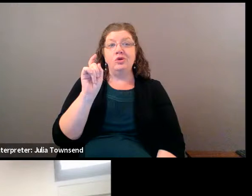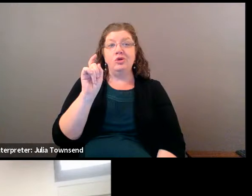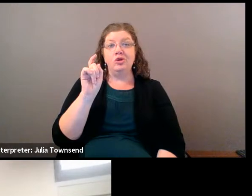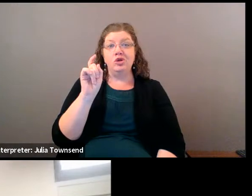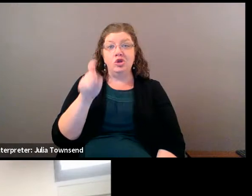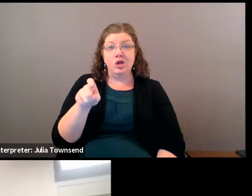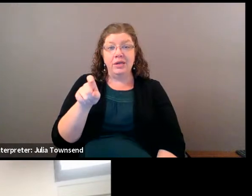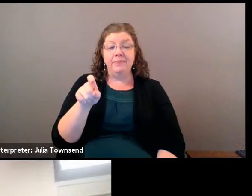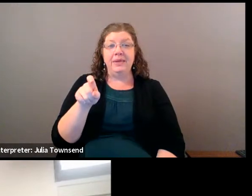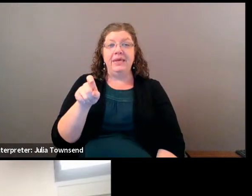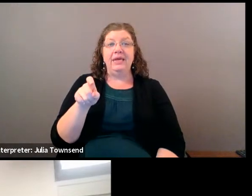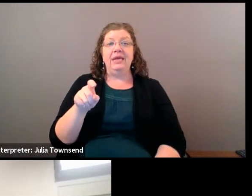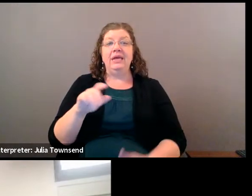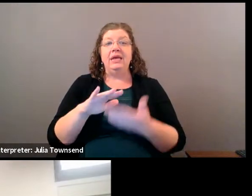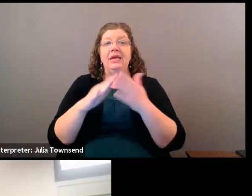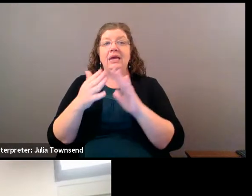a